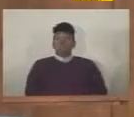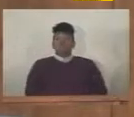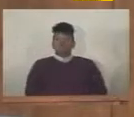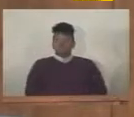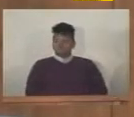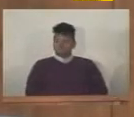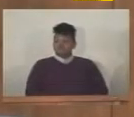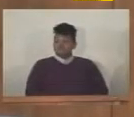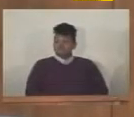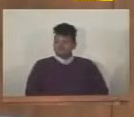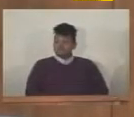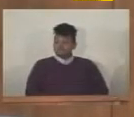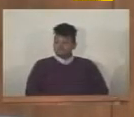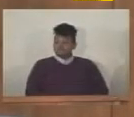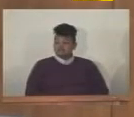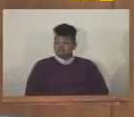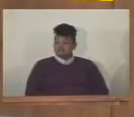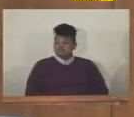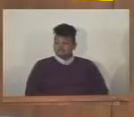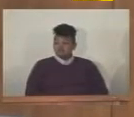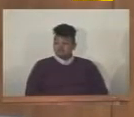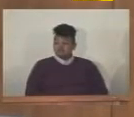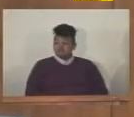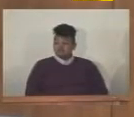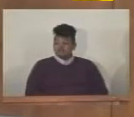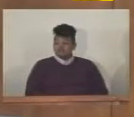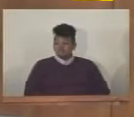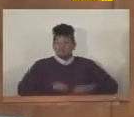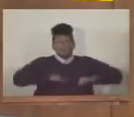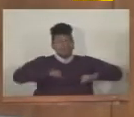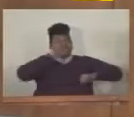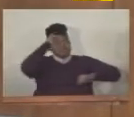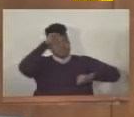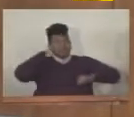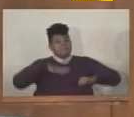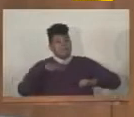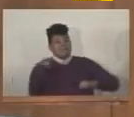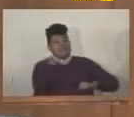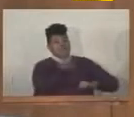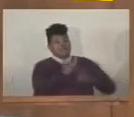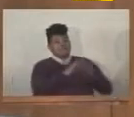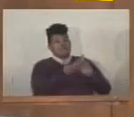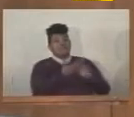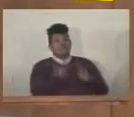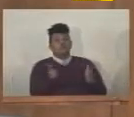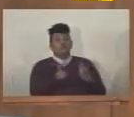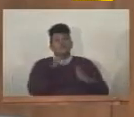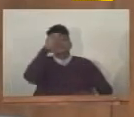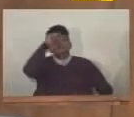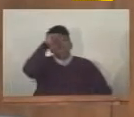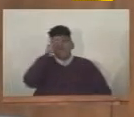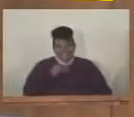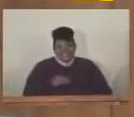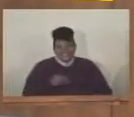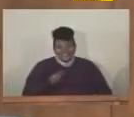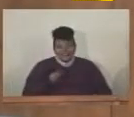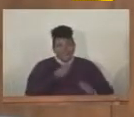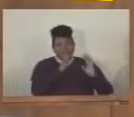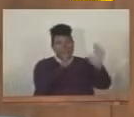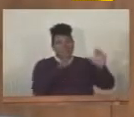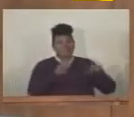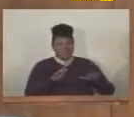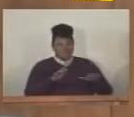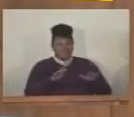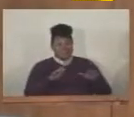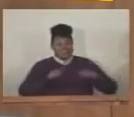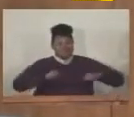with pickaxe, or they will be light years ahead of us. Mr. President, I urge citizens to get